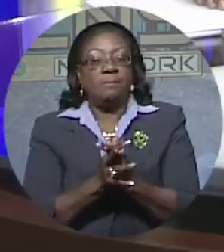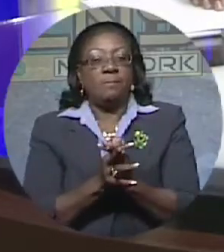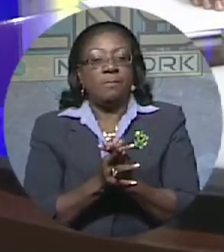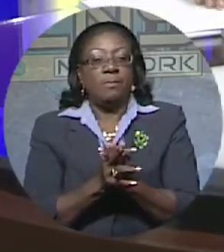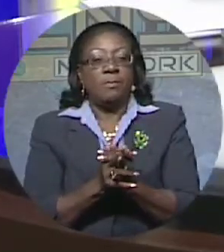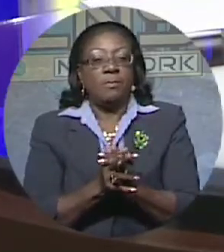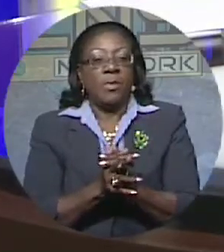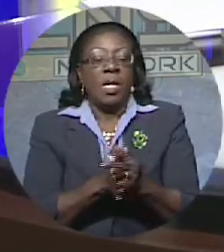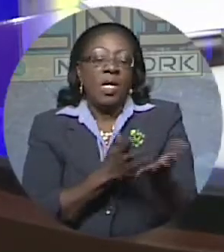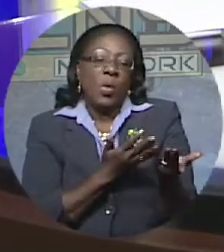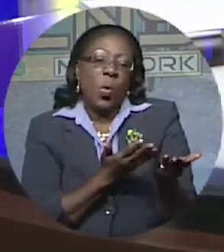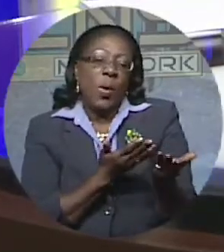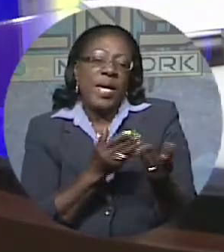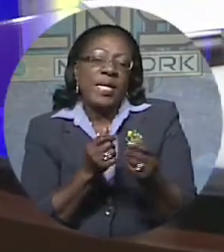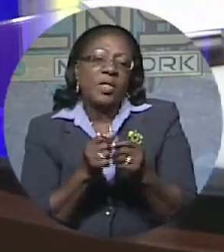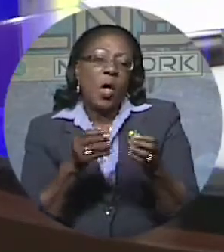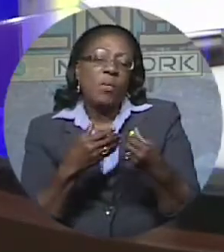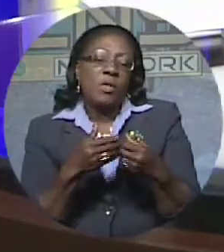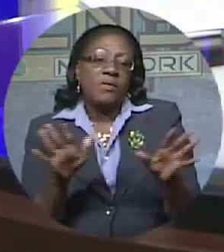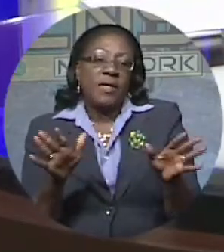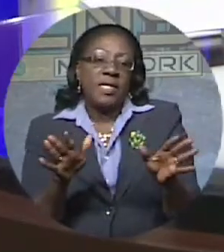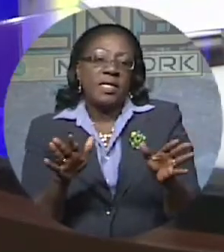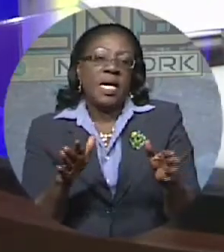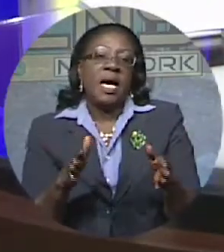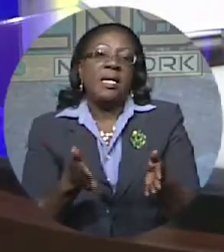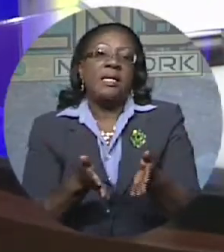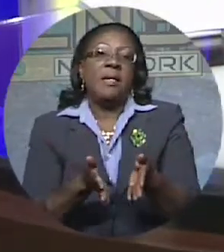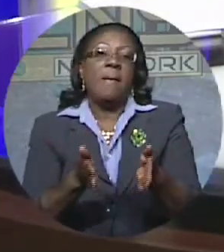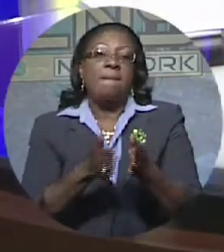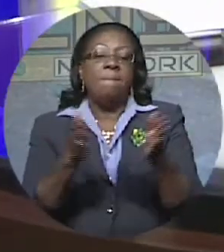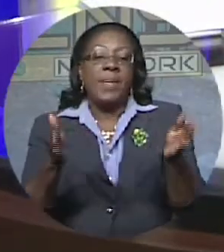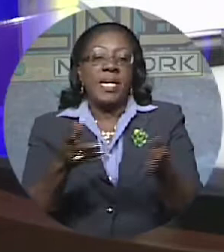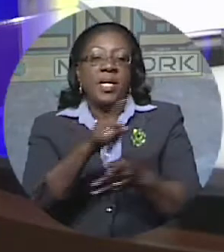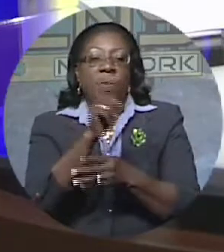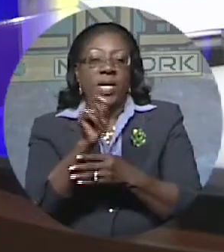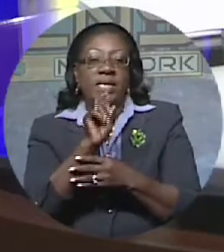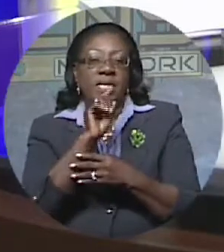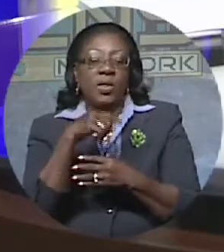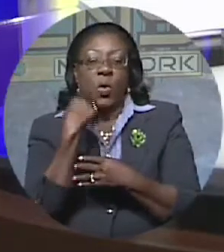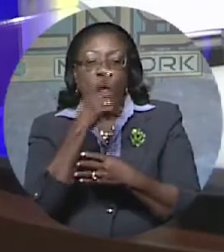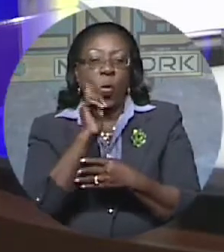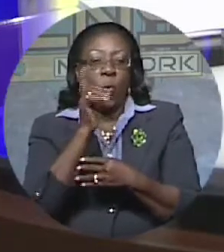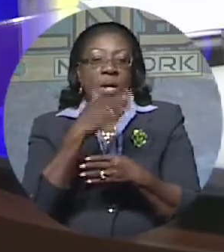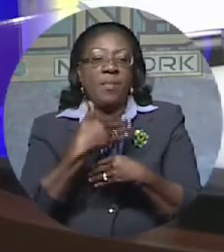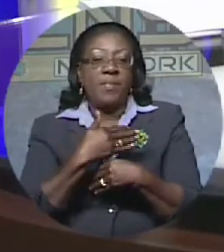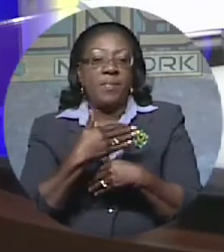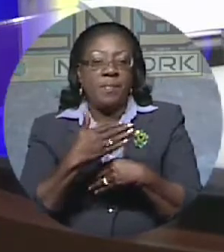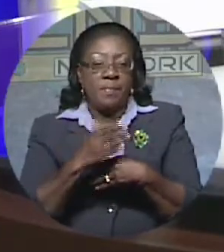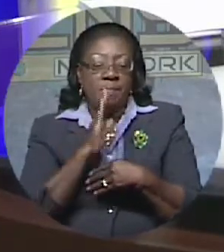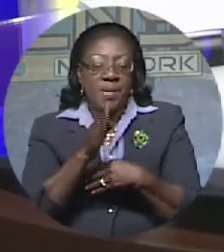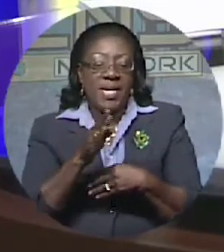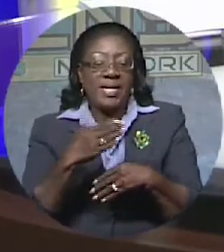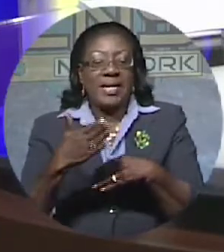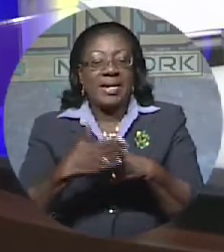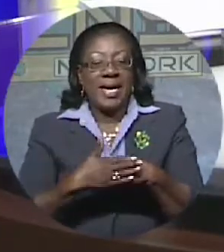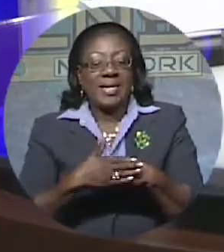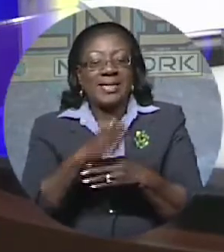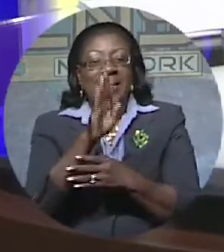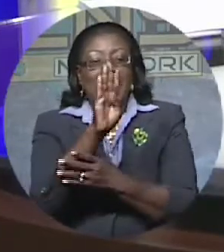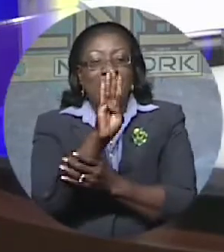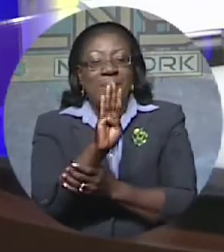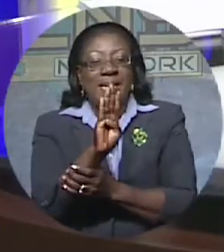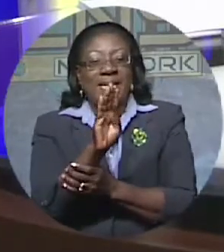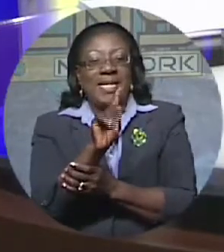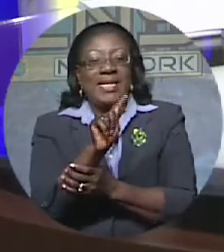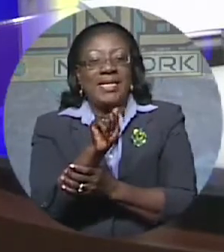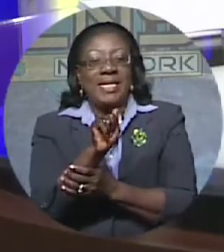Well, the wait is almost over, and the big question tonight is who will be the next BTC Starmaker? Well, after many weeks of fierce competition,